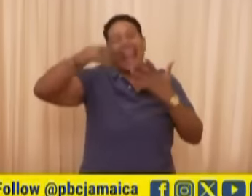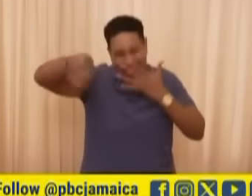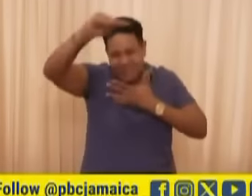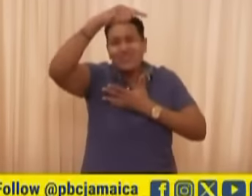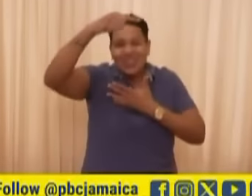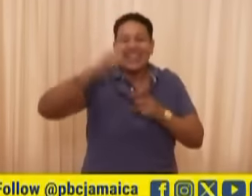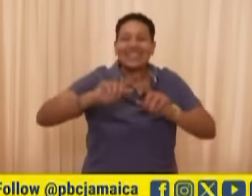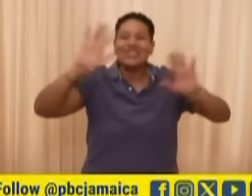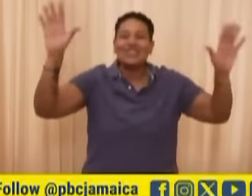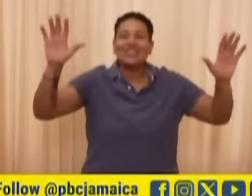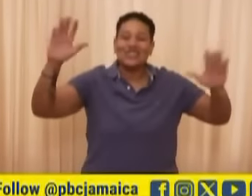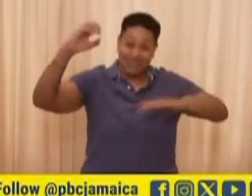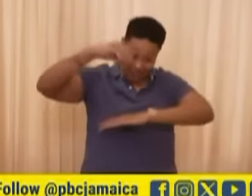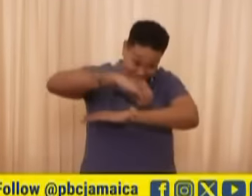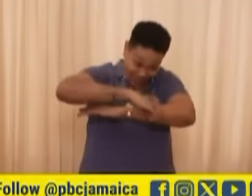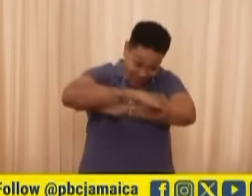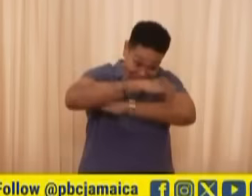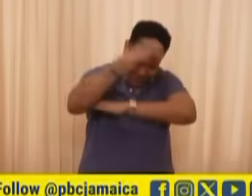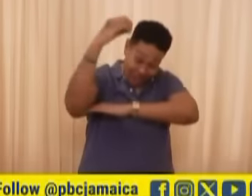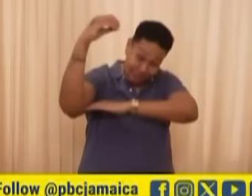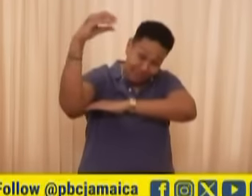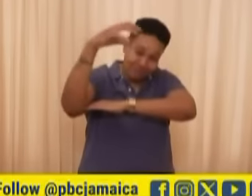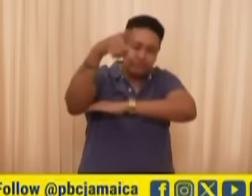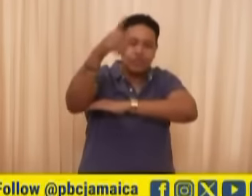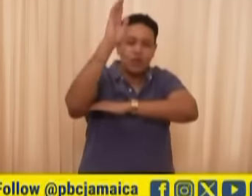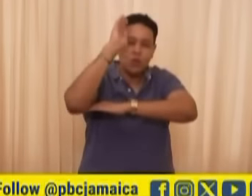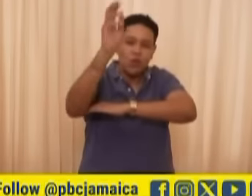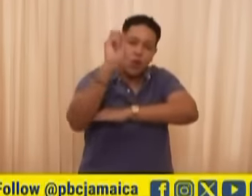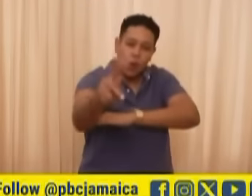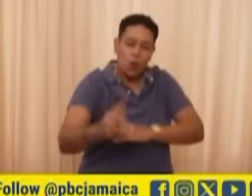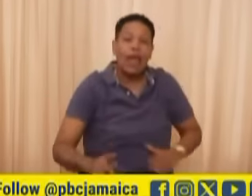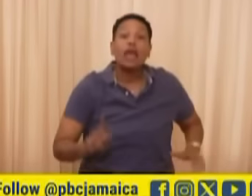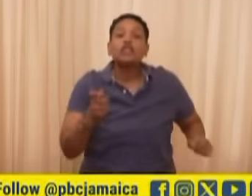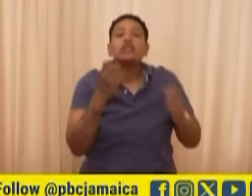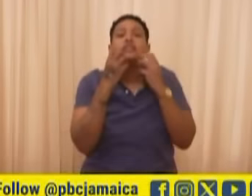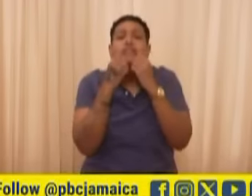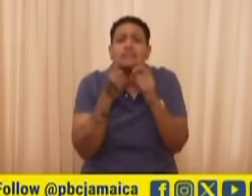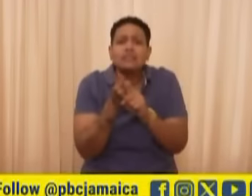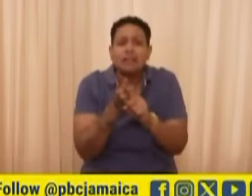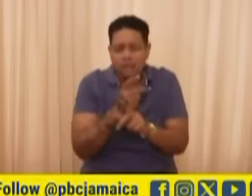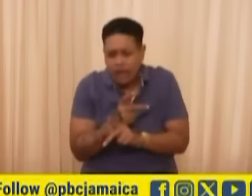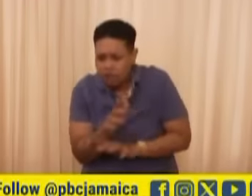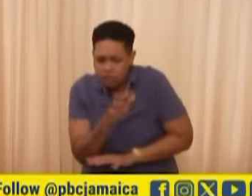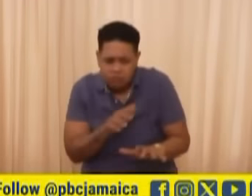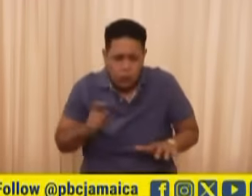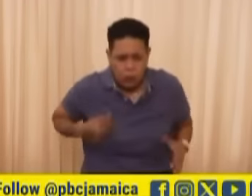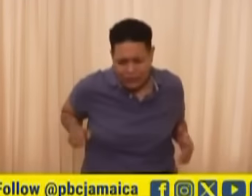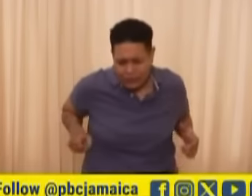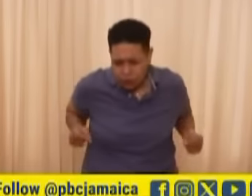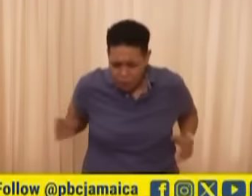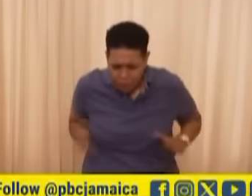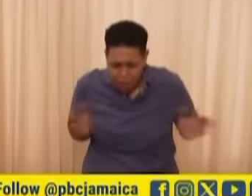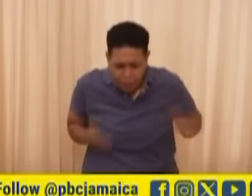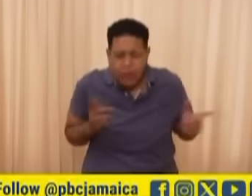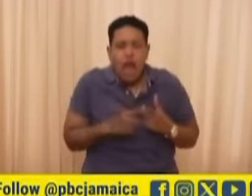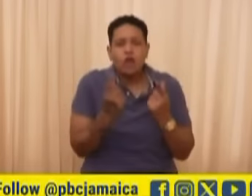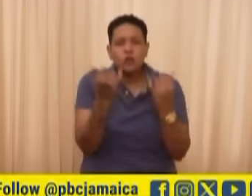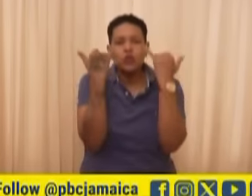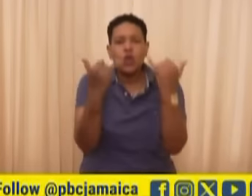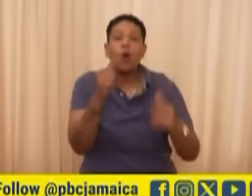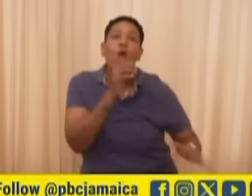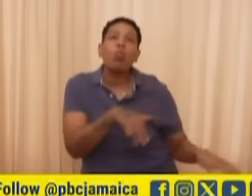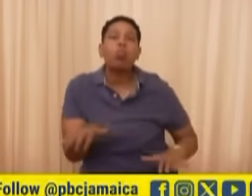the sun will shine again and you will be okay. Just take care, take the precautions that are necessary, and do it